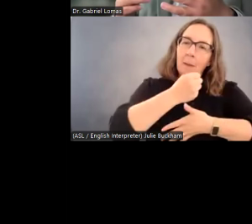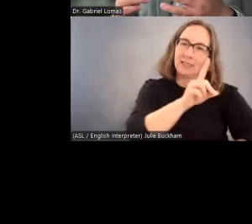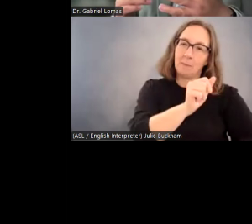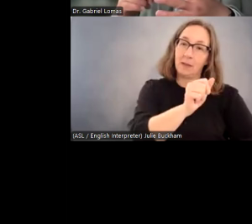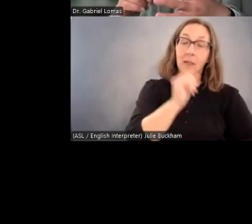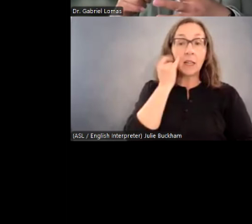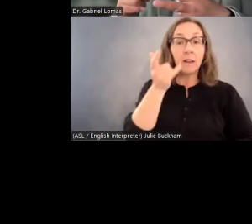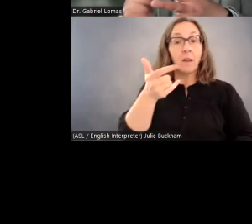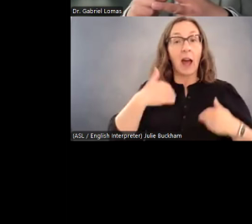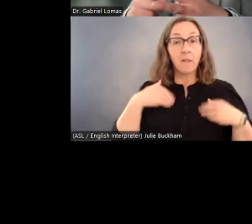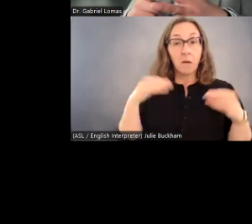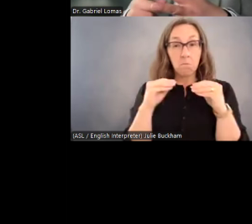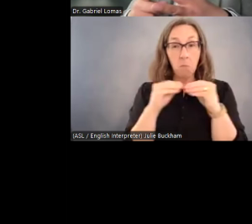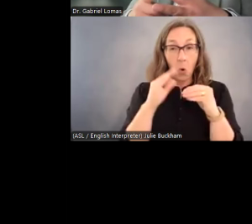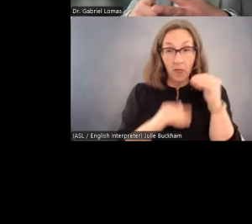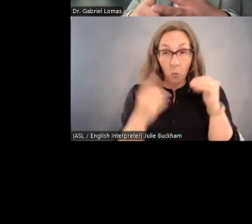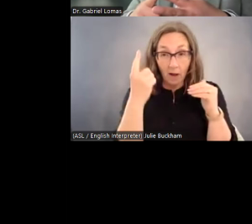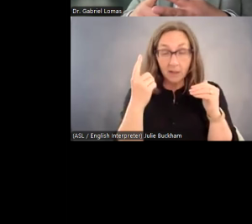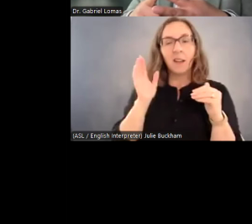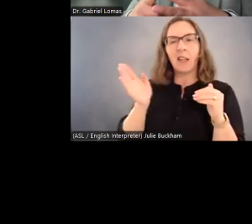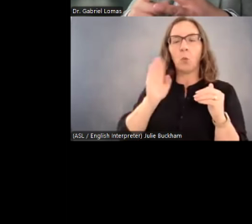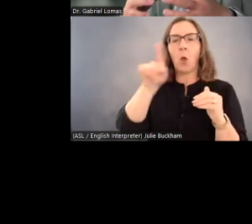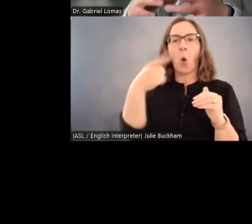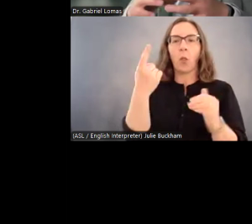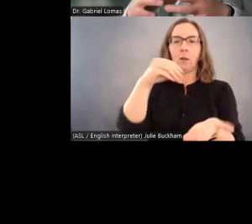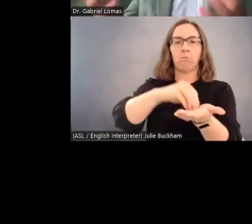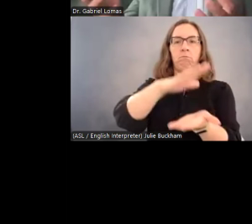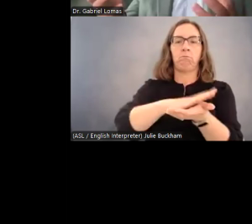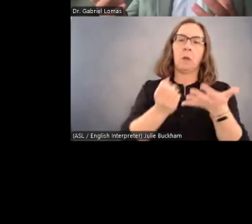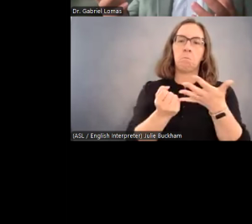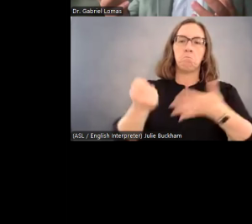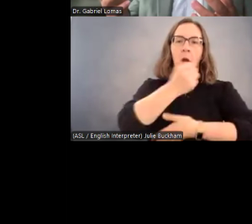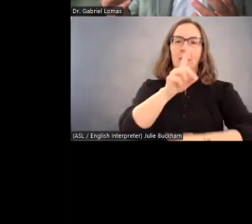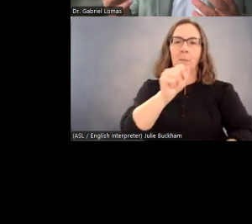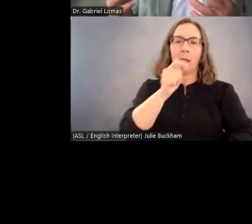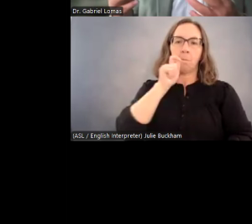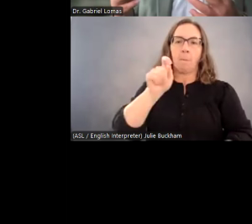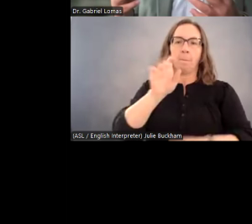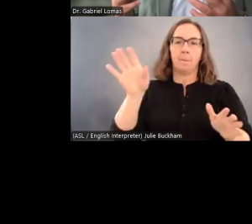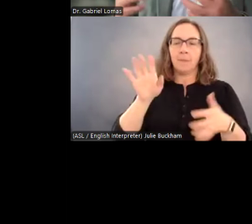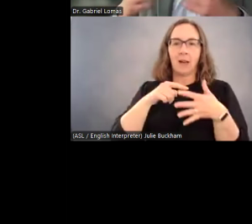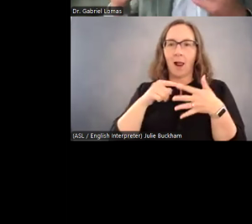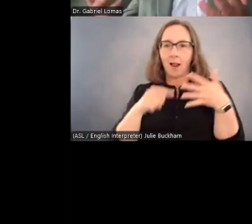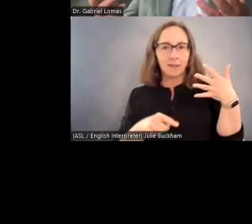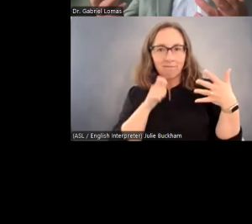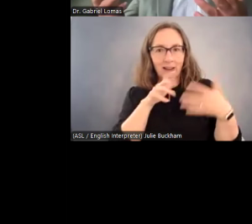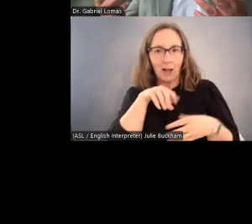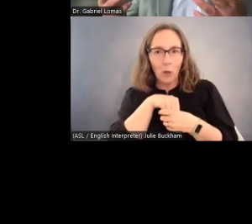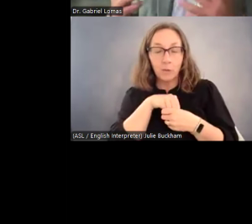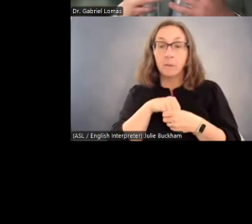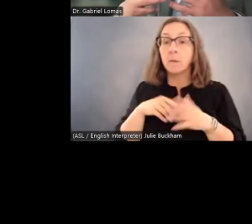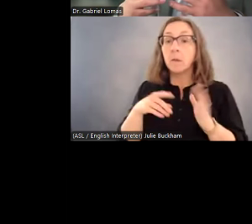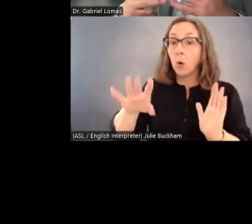they will often identify only the primary disability. So sometimes we see kids who are